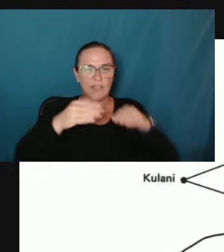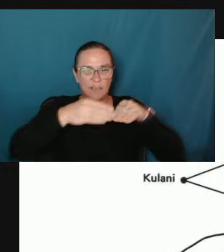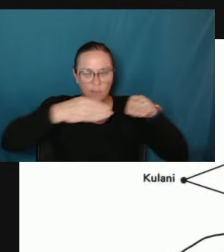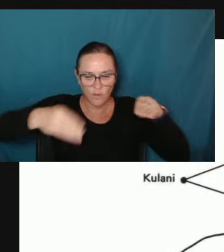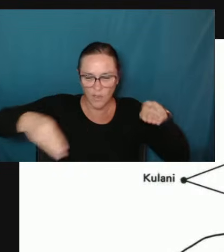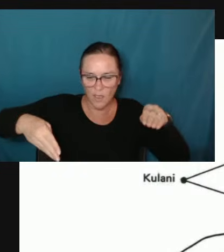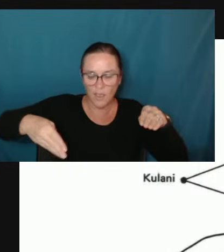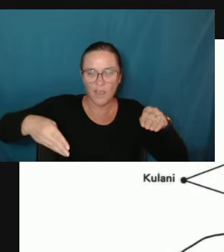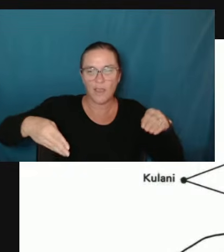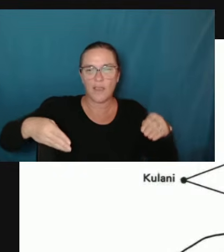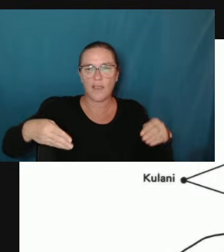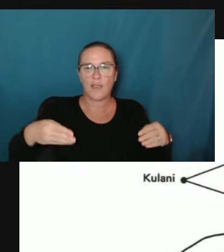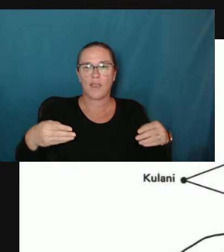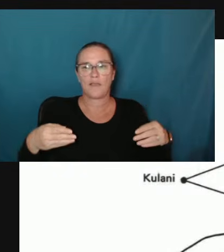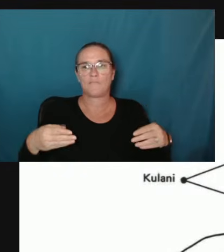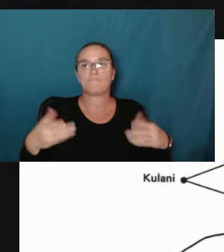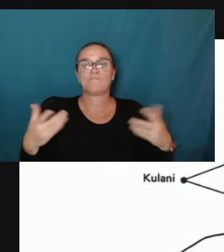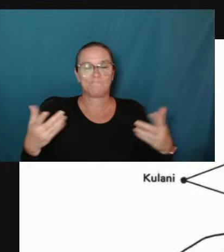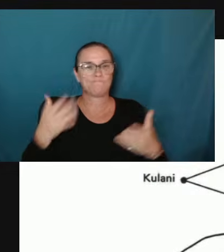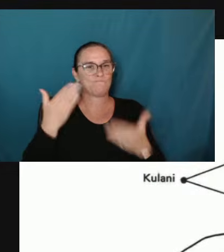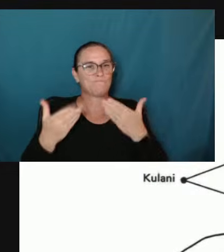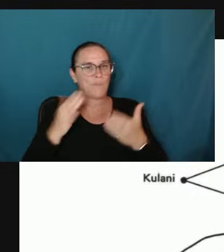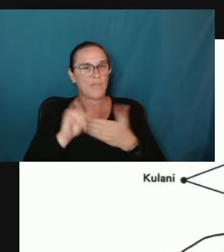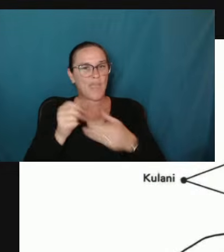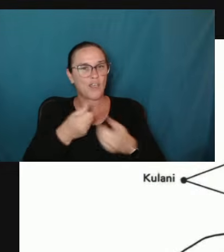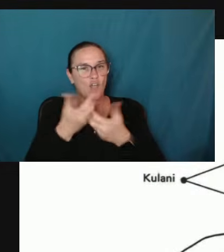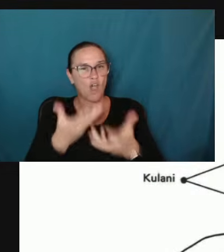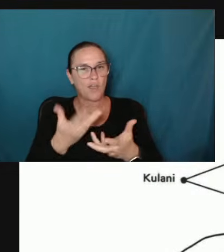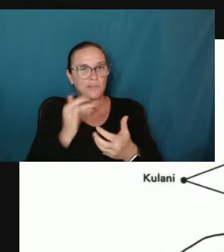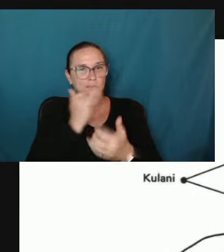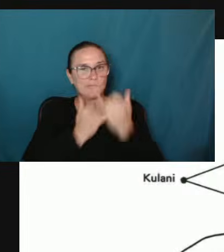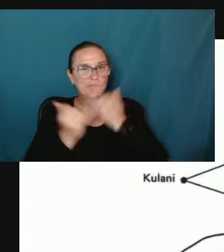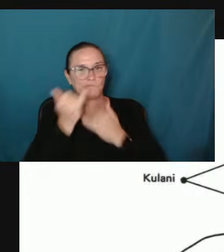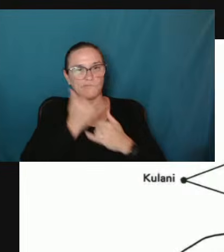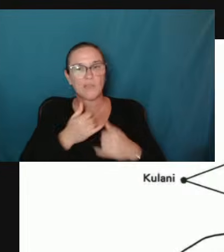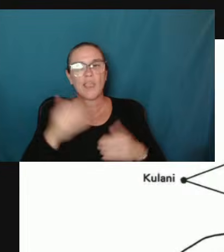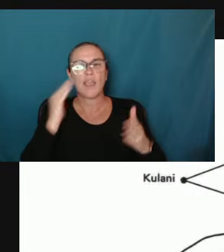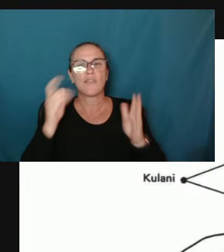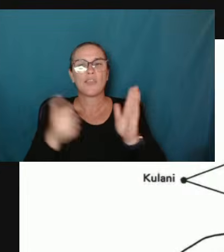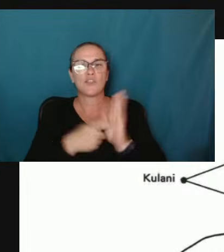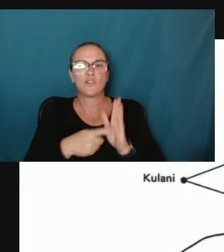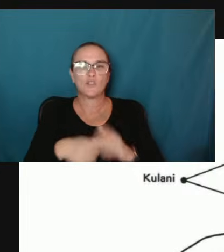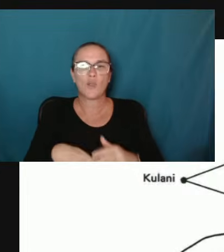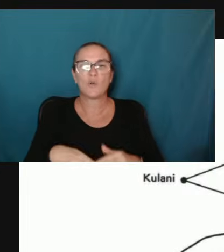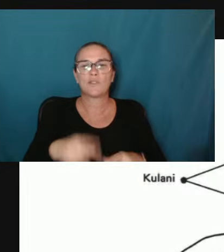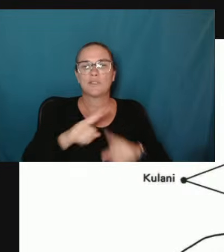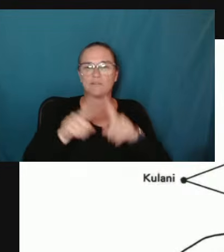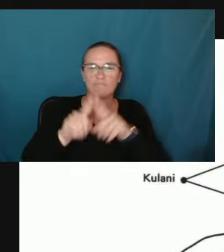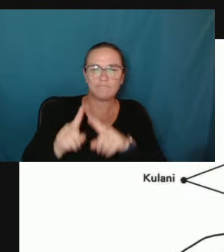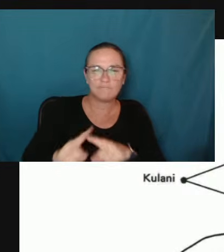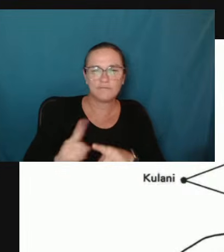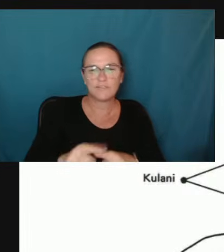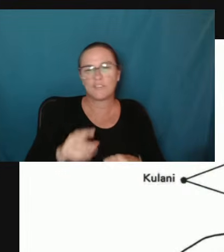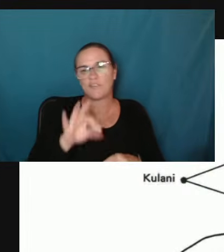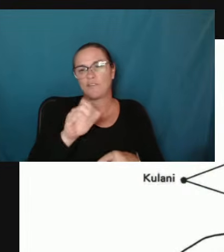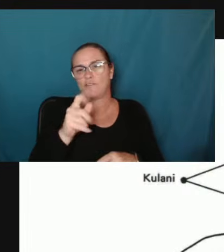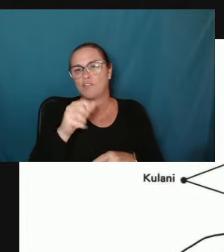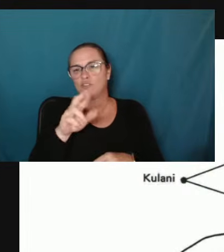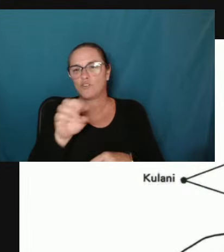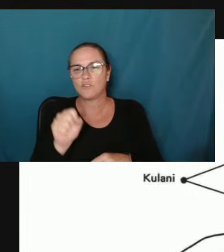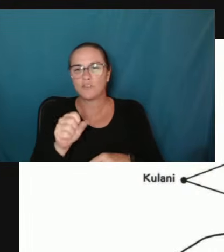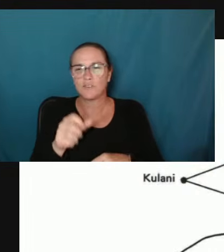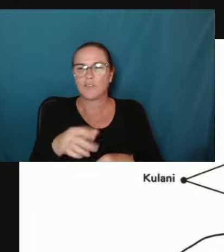boom, wonder why those cliffs are there. Okay, they noticed these geologic features and these earthquakes, and they said, hey, you know